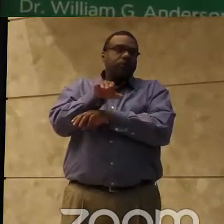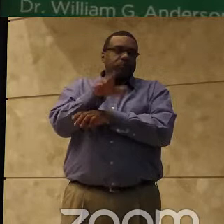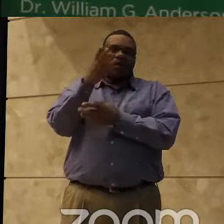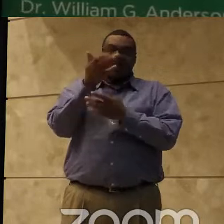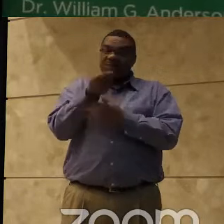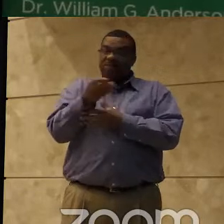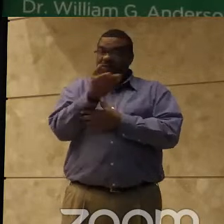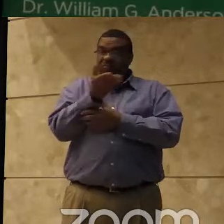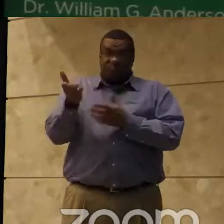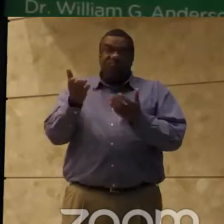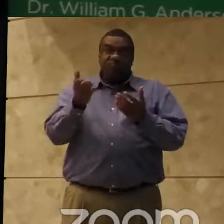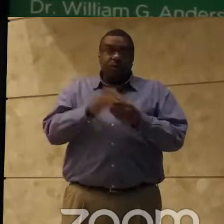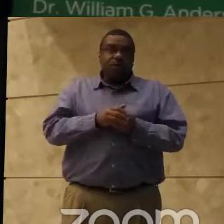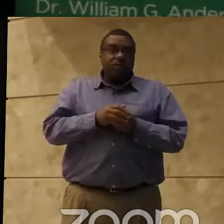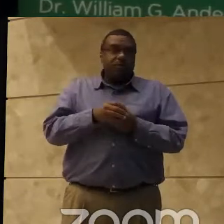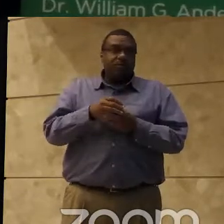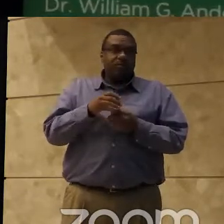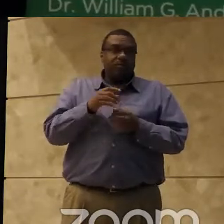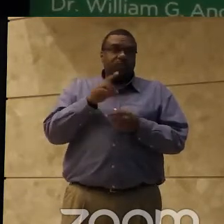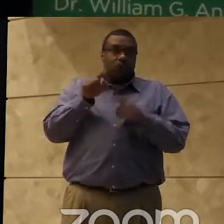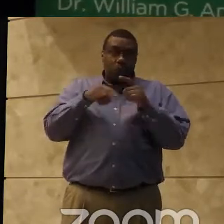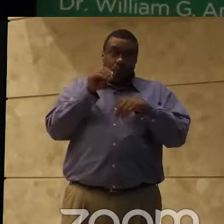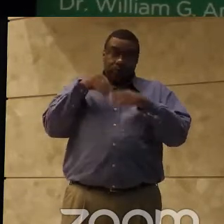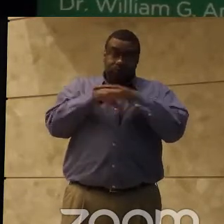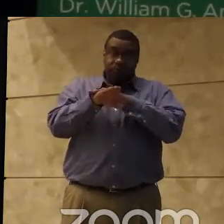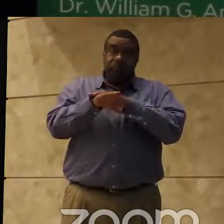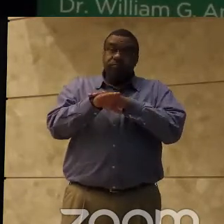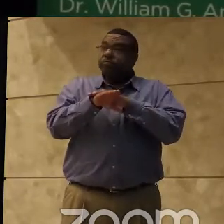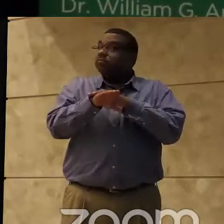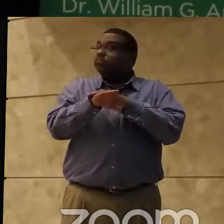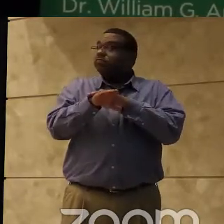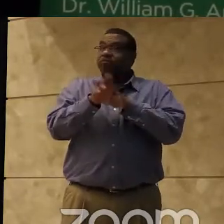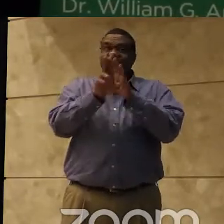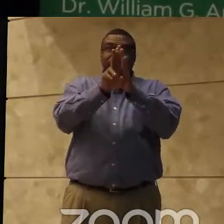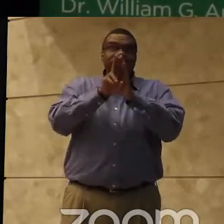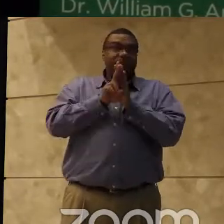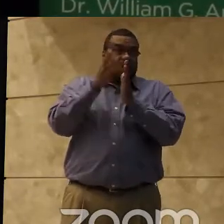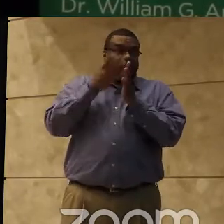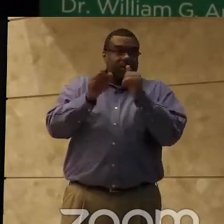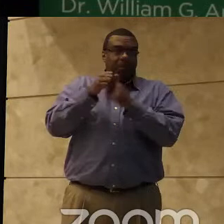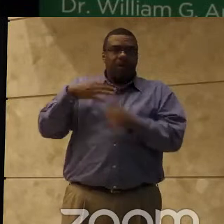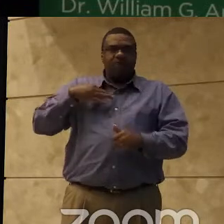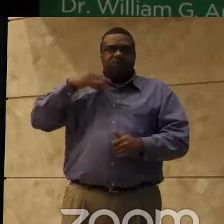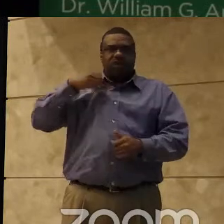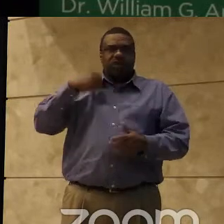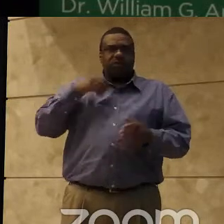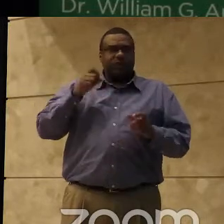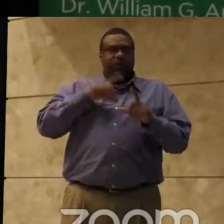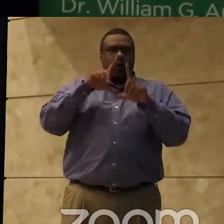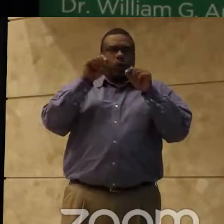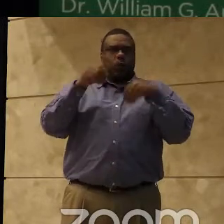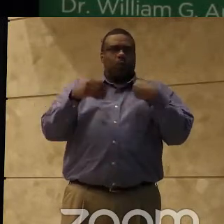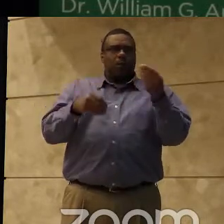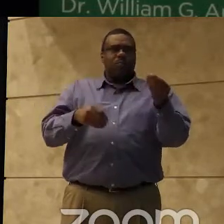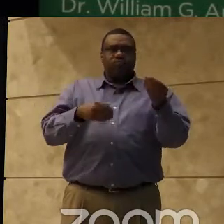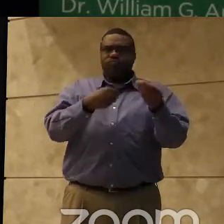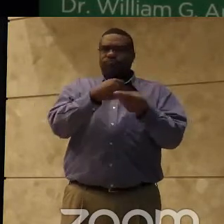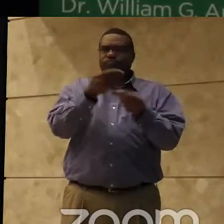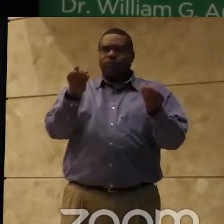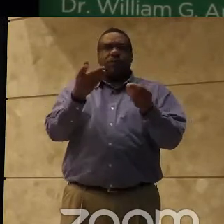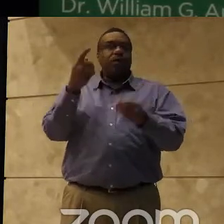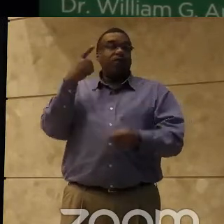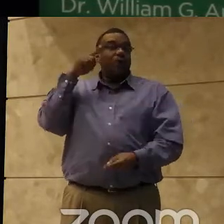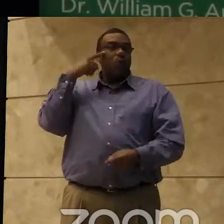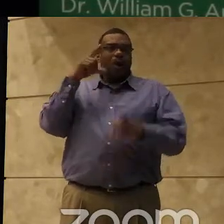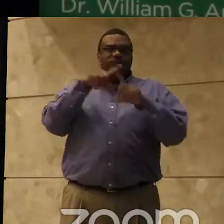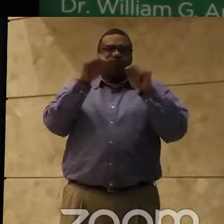of housekeeping. As you were walking in, the usher, some of our volunteers handed you some cue cards so that you